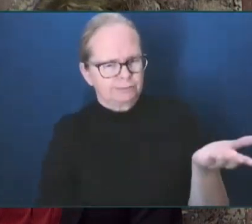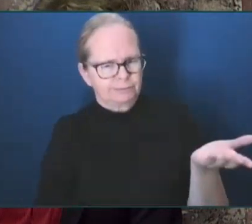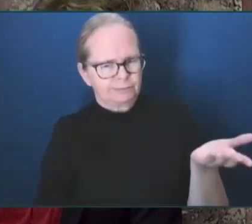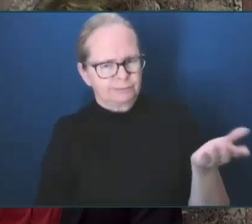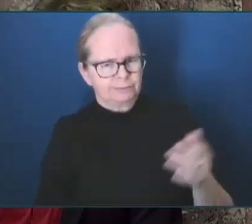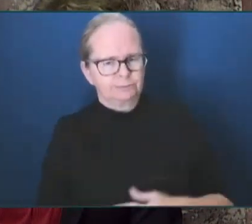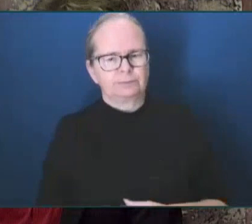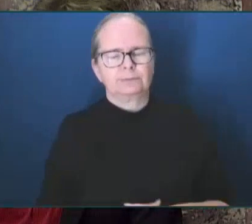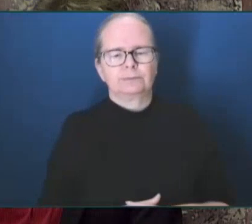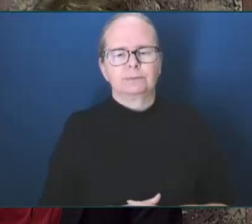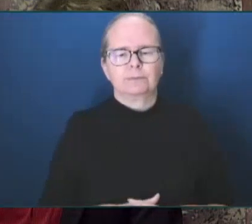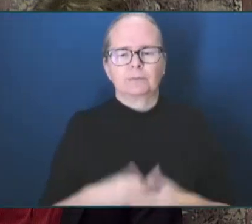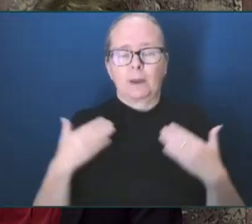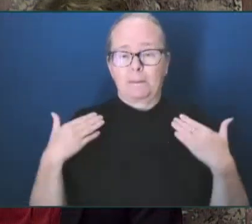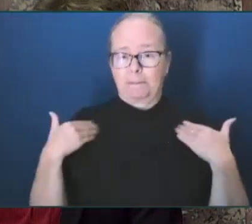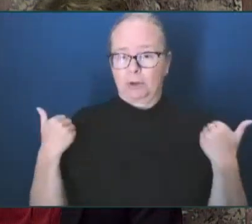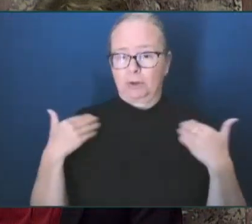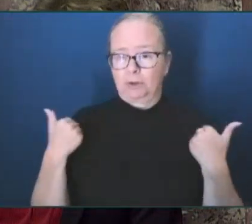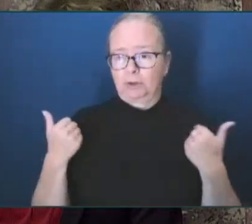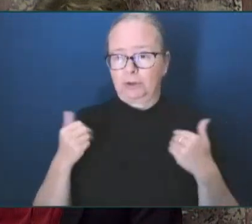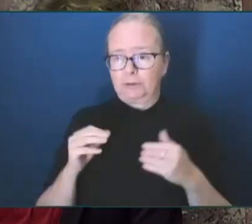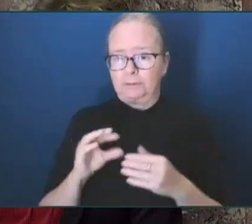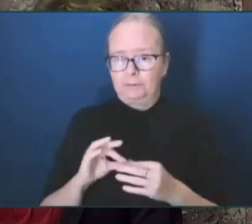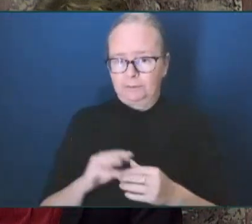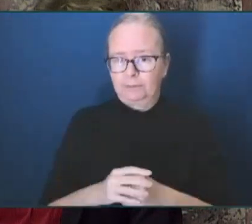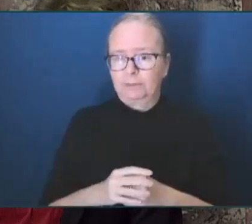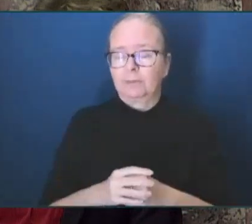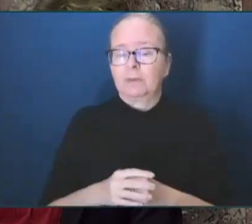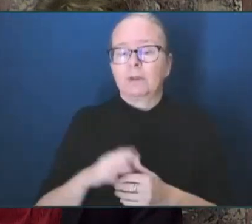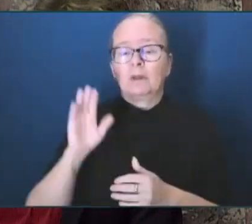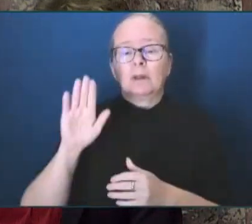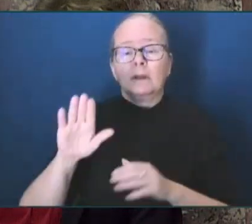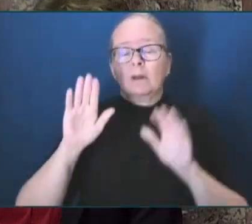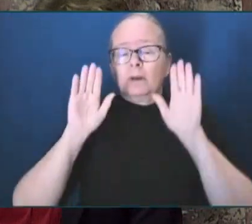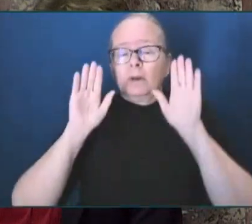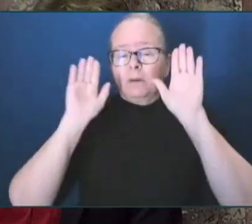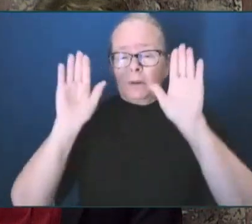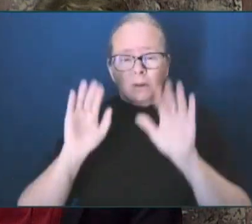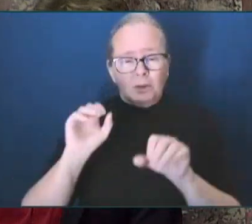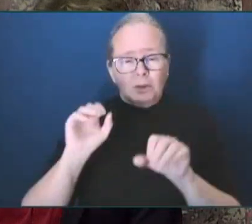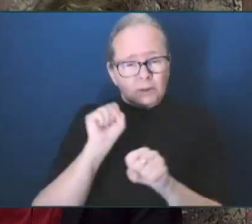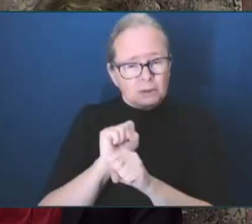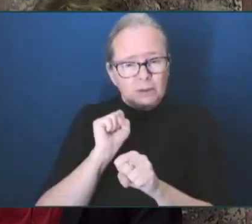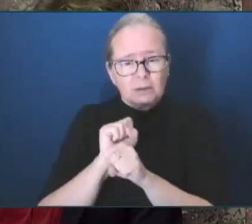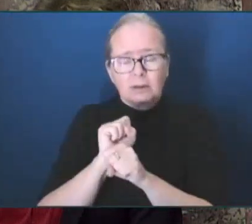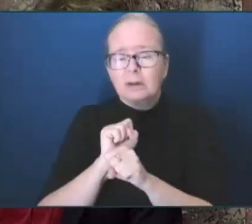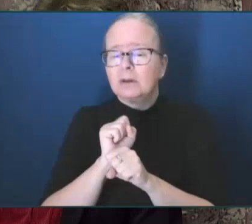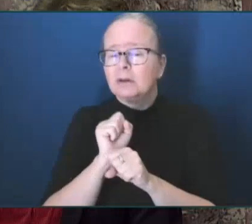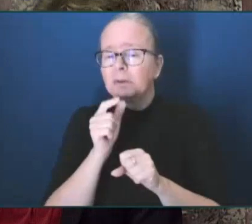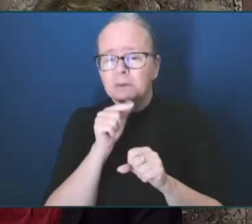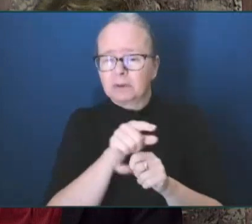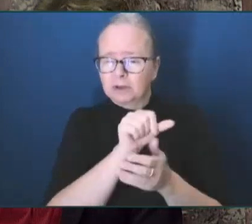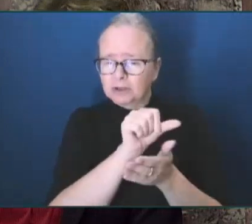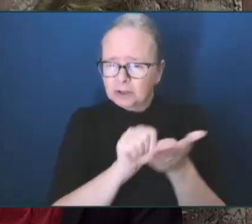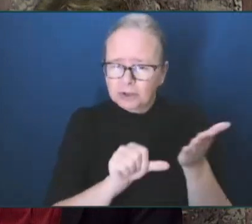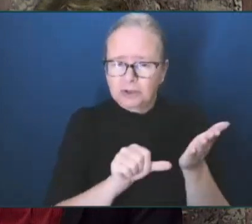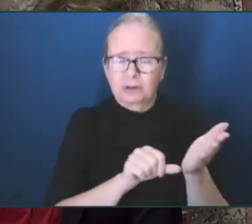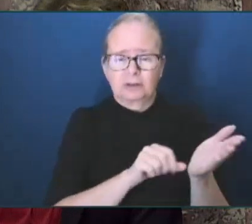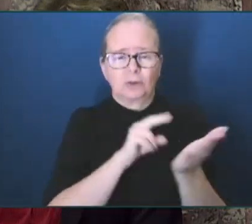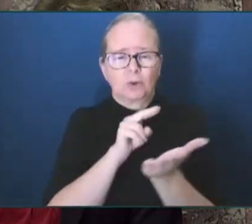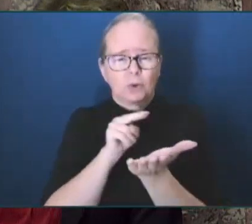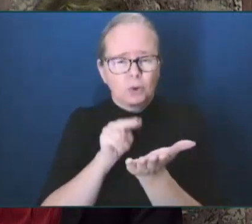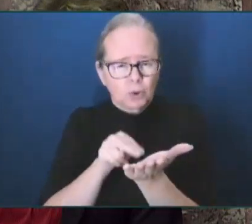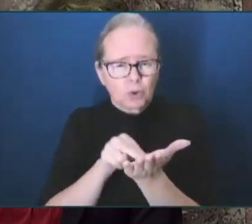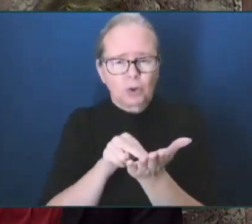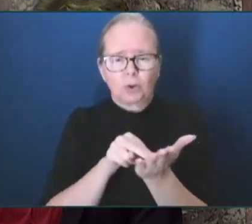device technicians and our nurses and our healthcare workers and our health sciences professionals. We did more surgeries